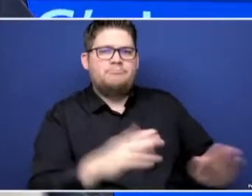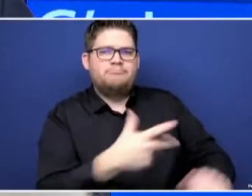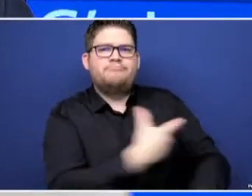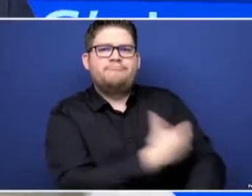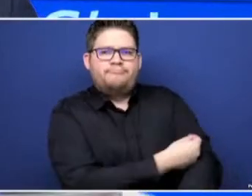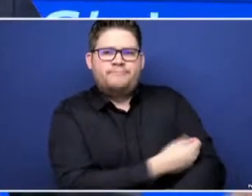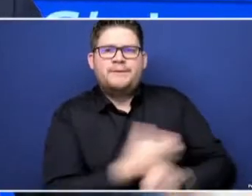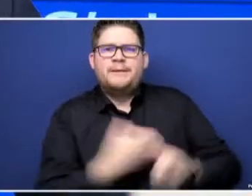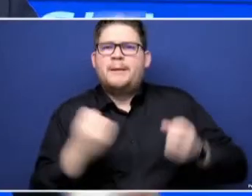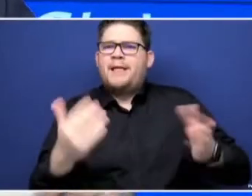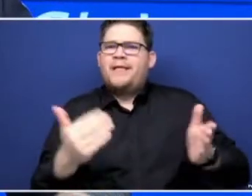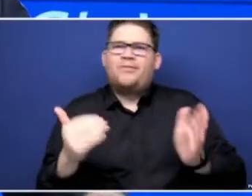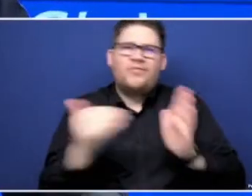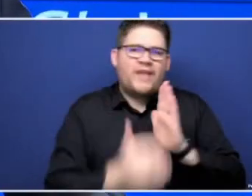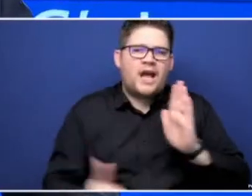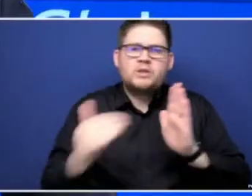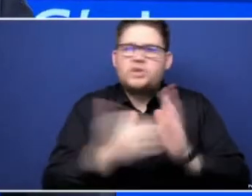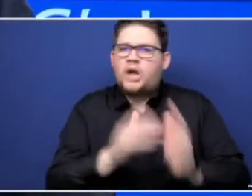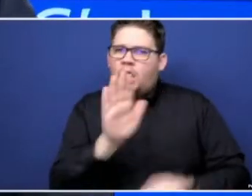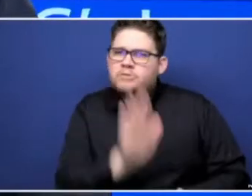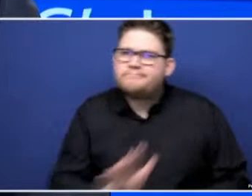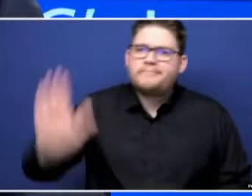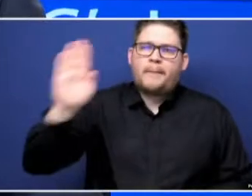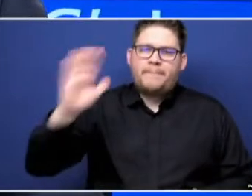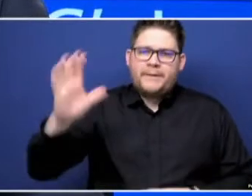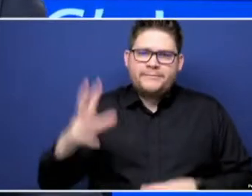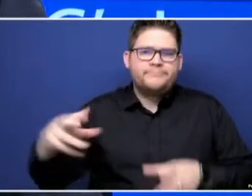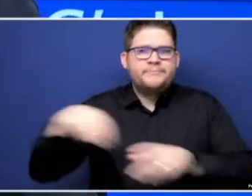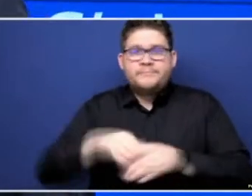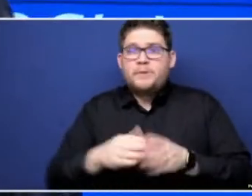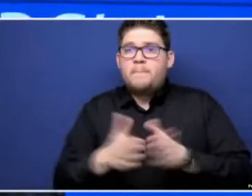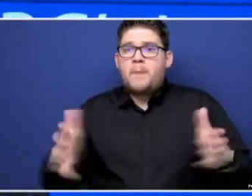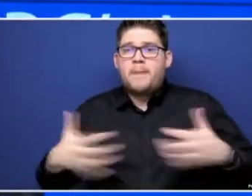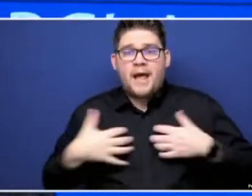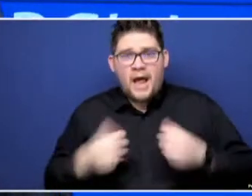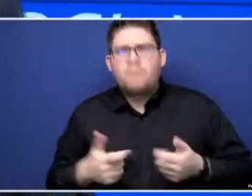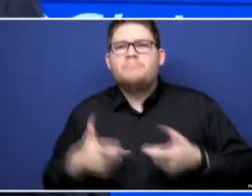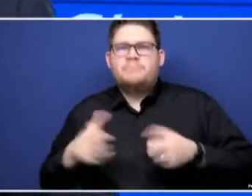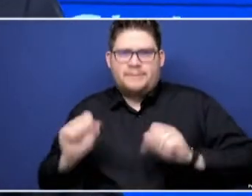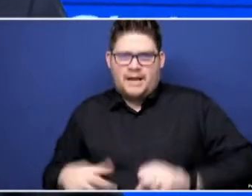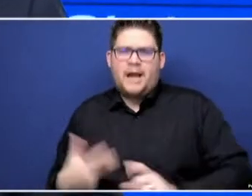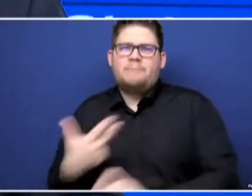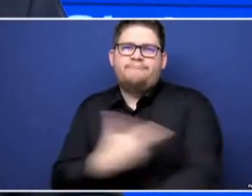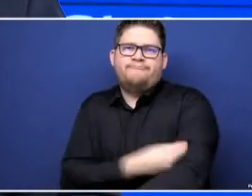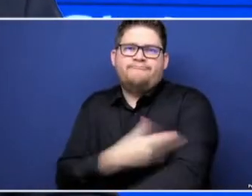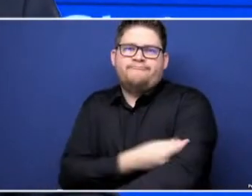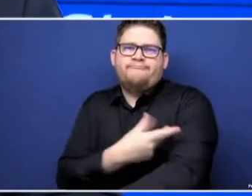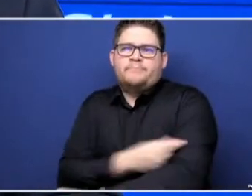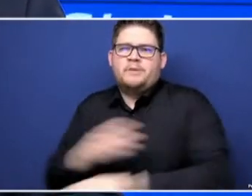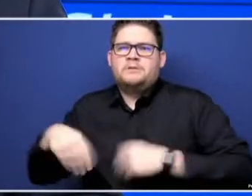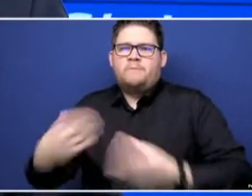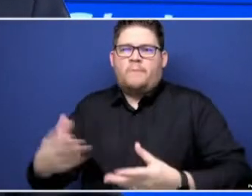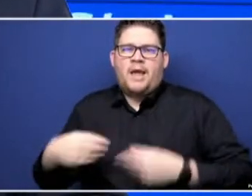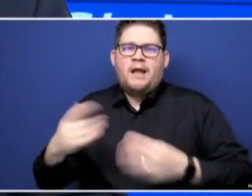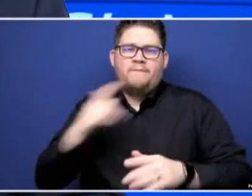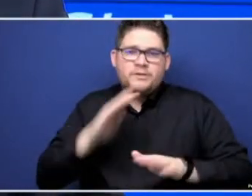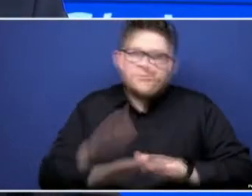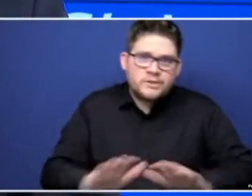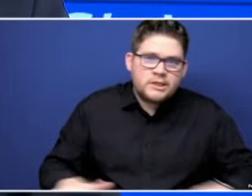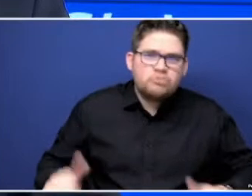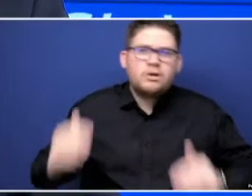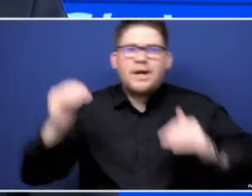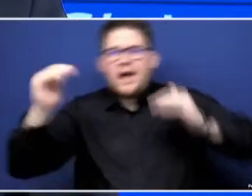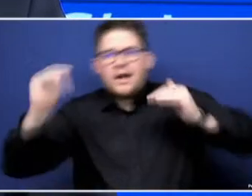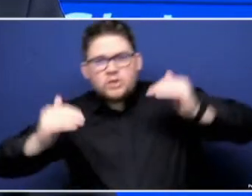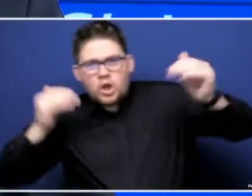Authority was talking about trying to reach out to Tourism Minister Melanie Mark to talk about the importance of BC advocating on